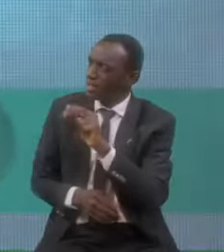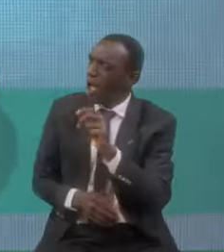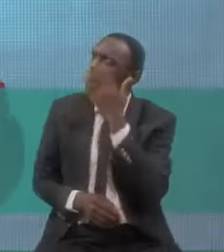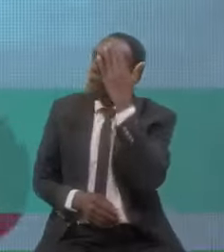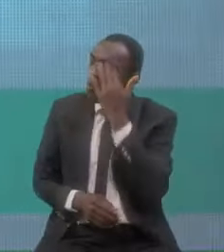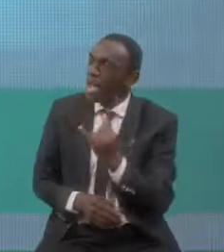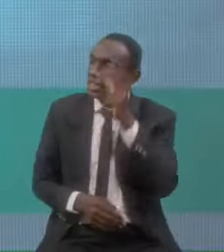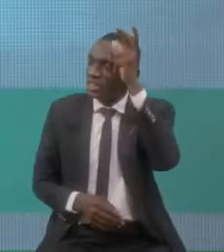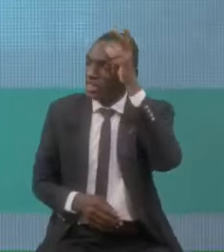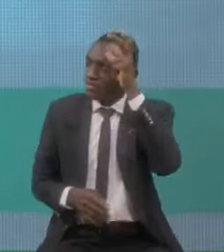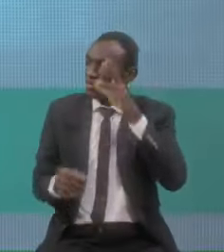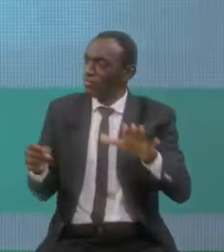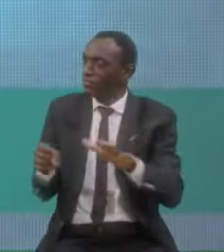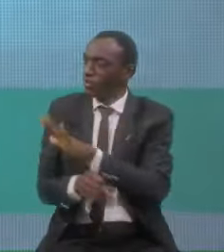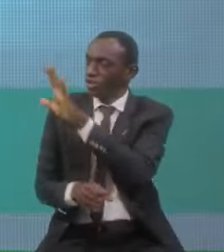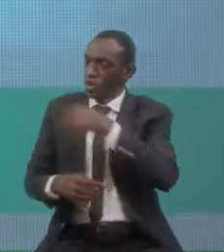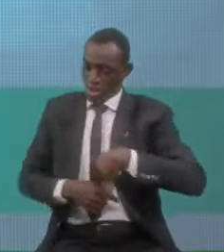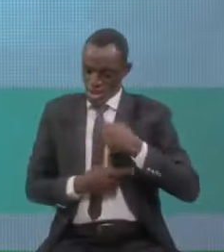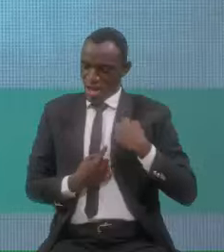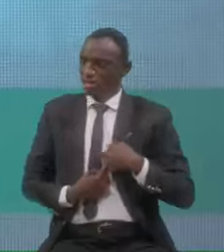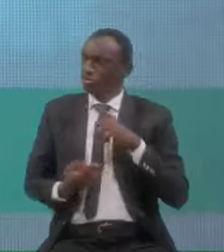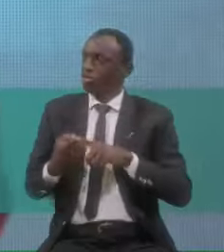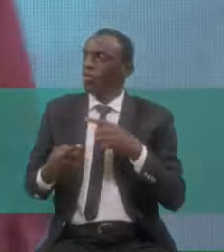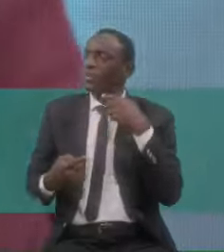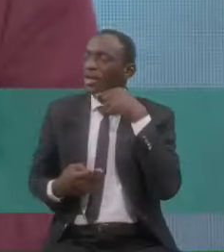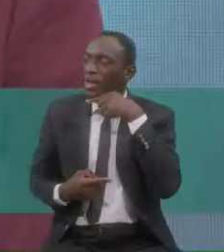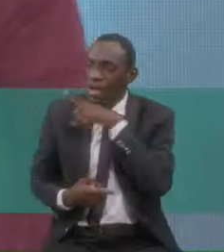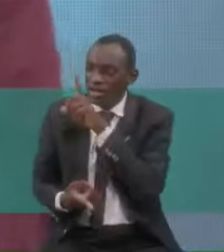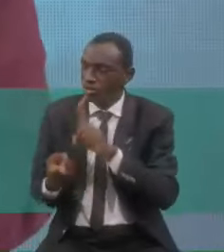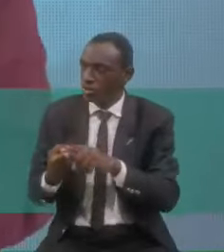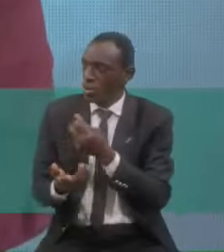to lie to the Holy Ghost and to keep